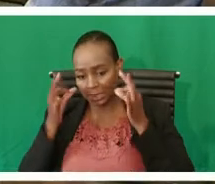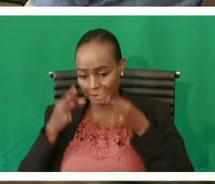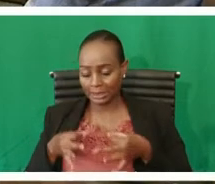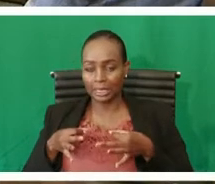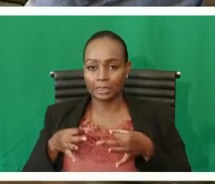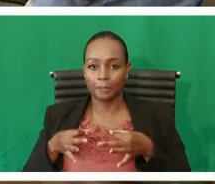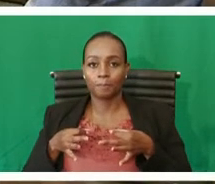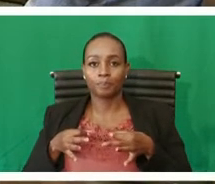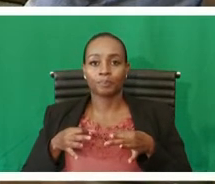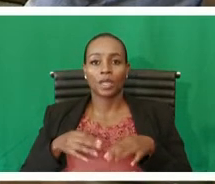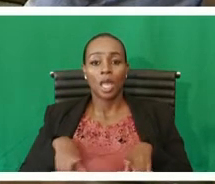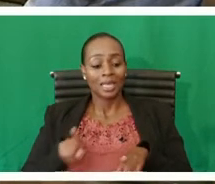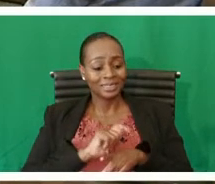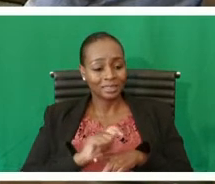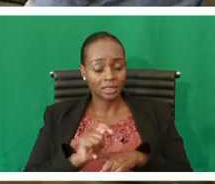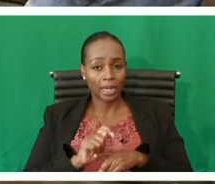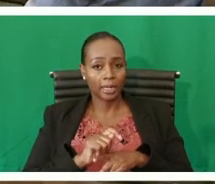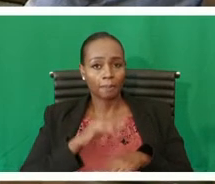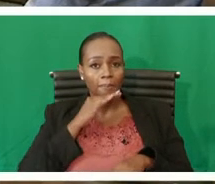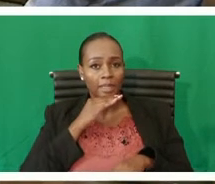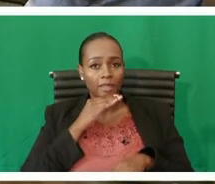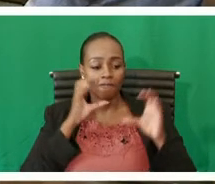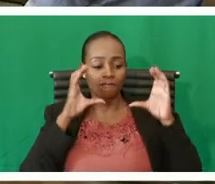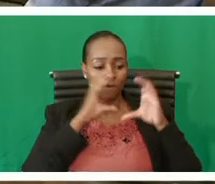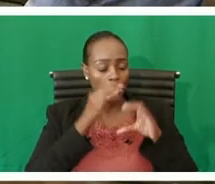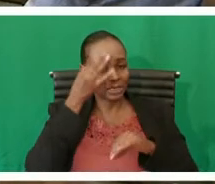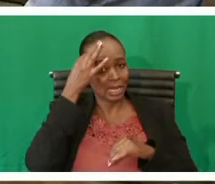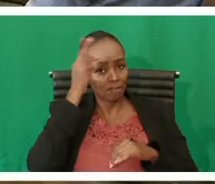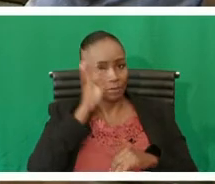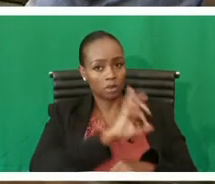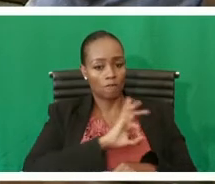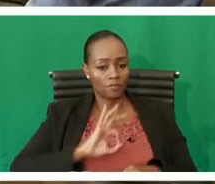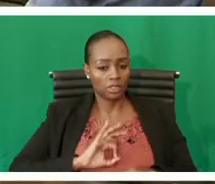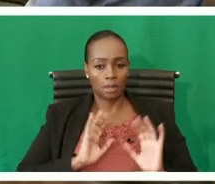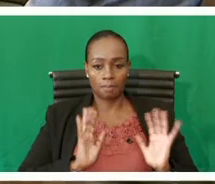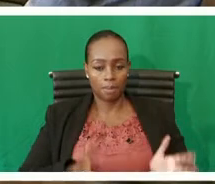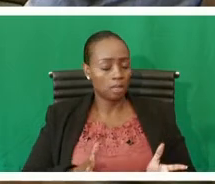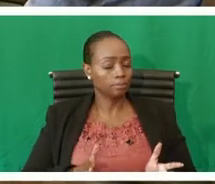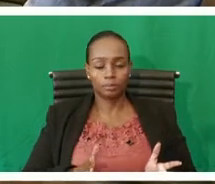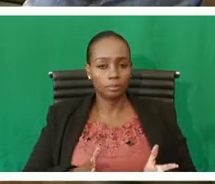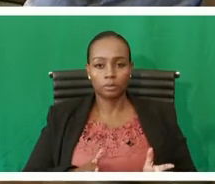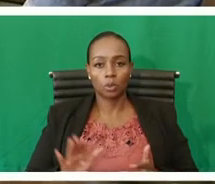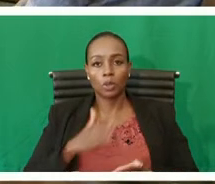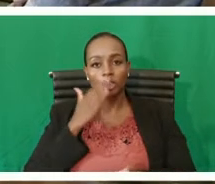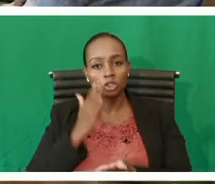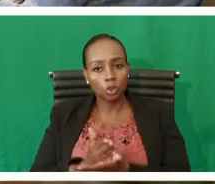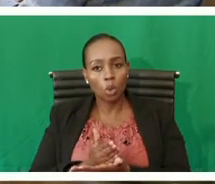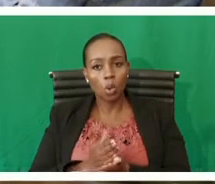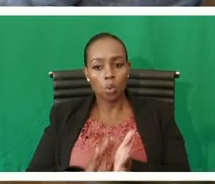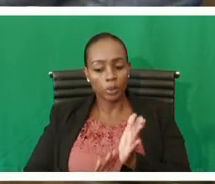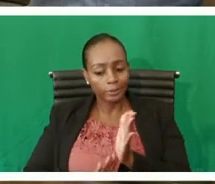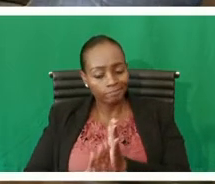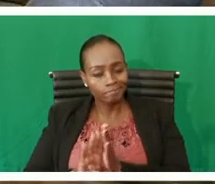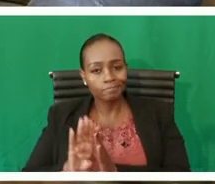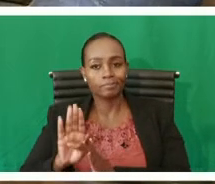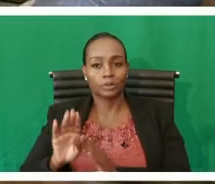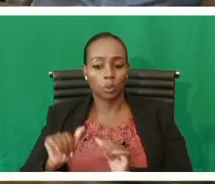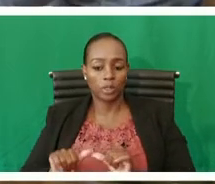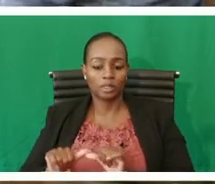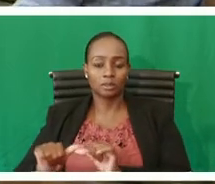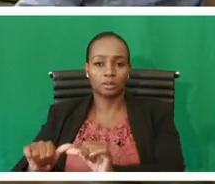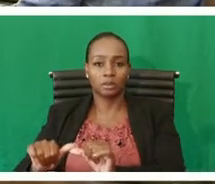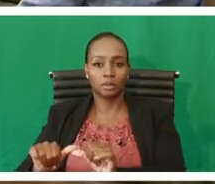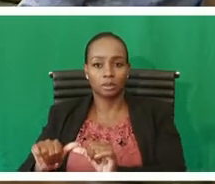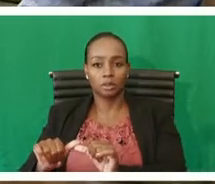only limited to government officials. To achieve and enhance our development prospects, we continue to provide